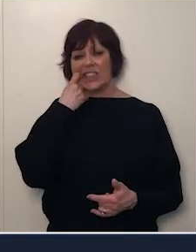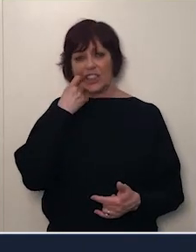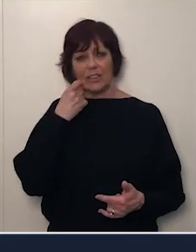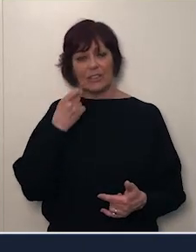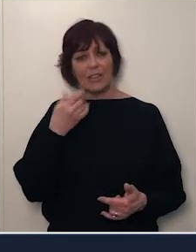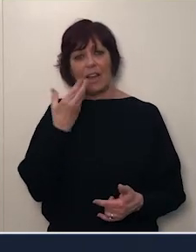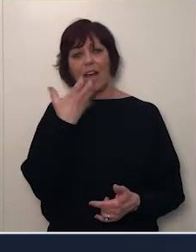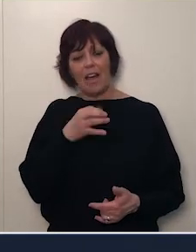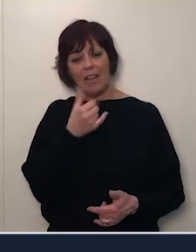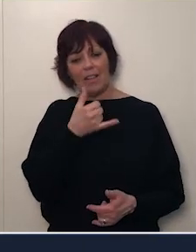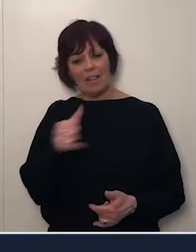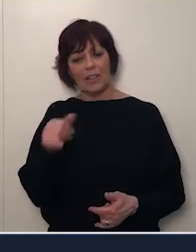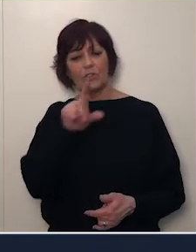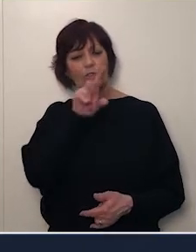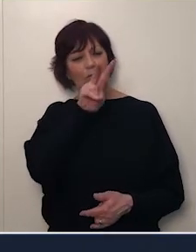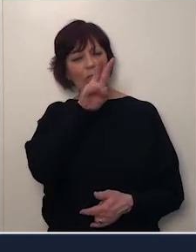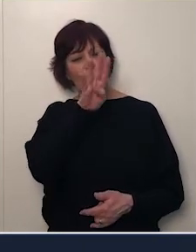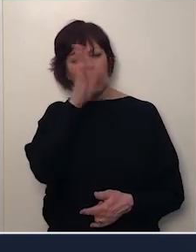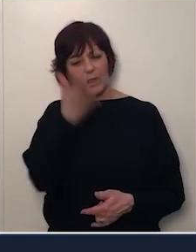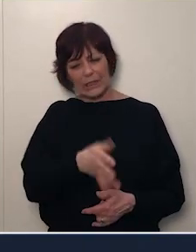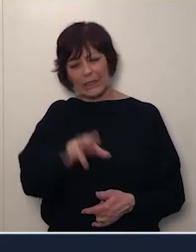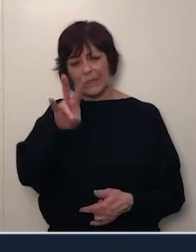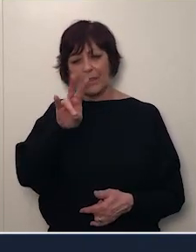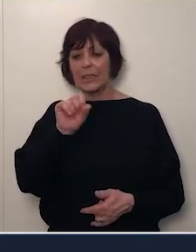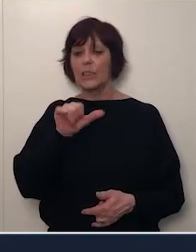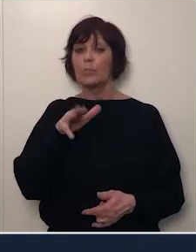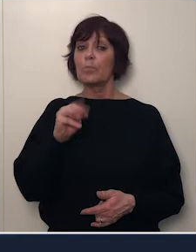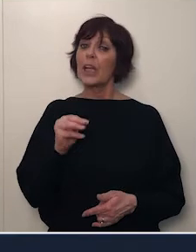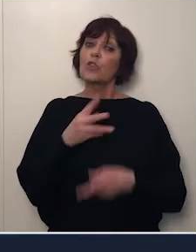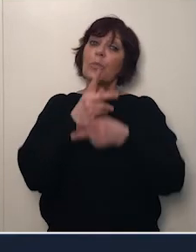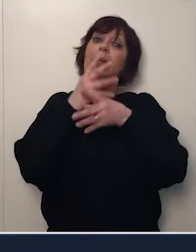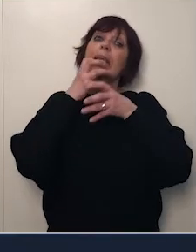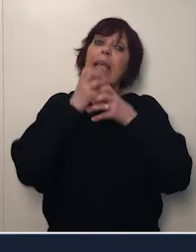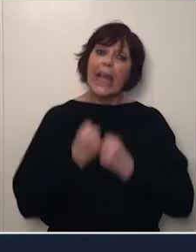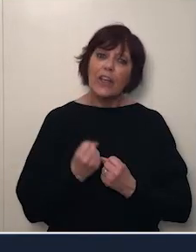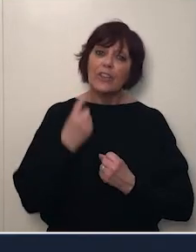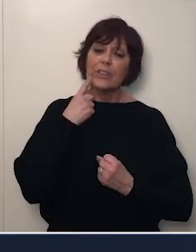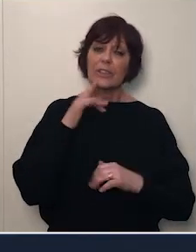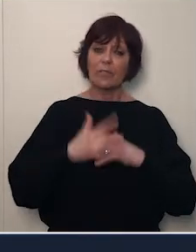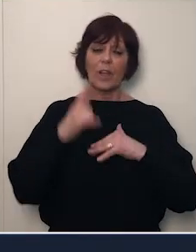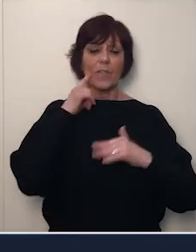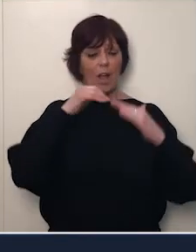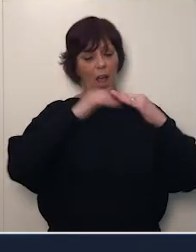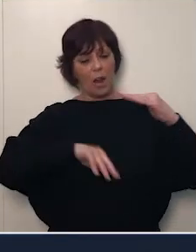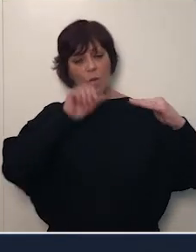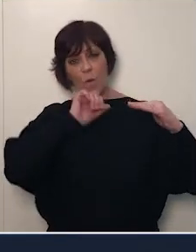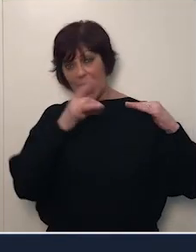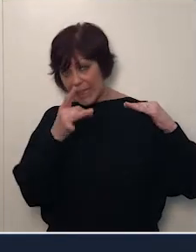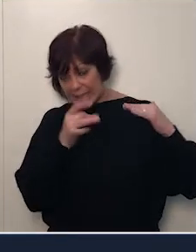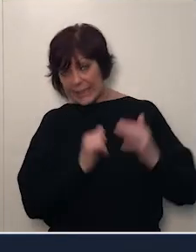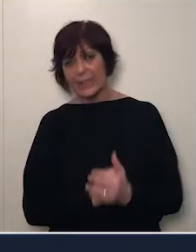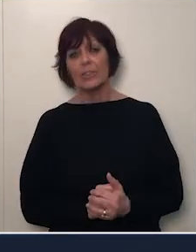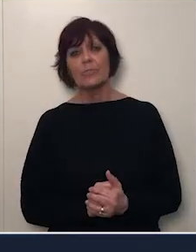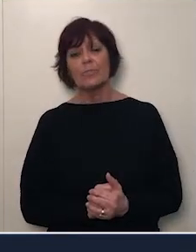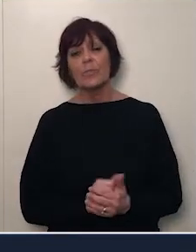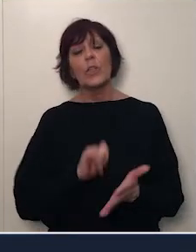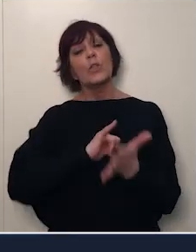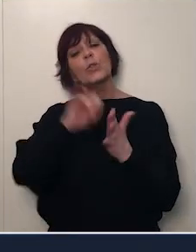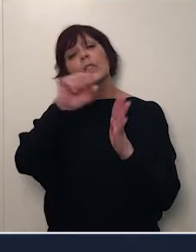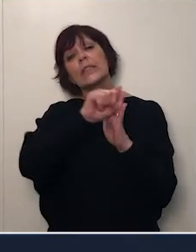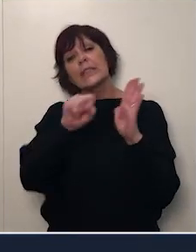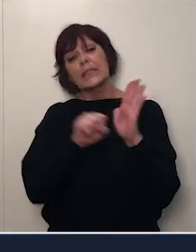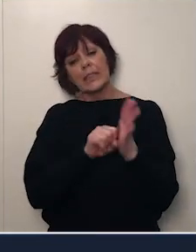Hotline 24 hours a day, 7 days a week. Spectrum Cares is available for those under 18 and their